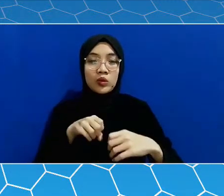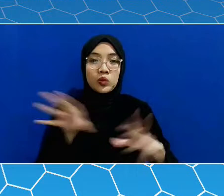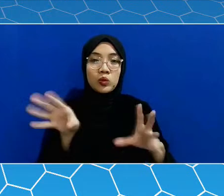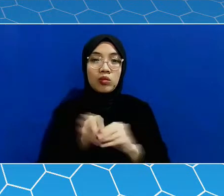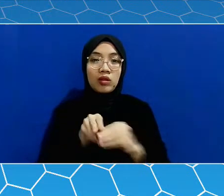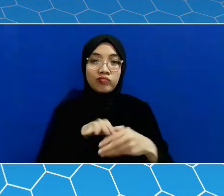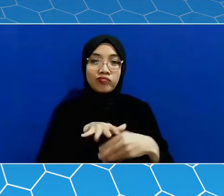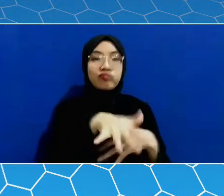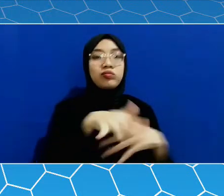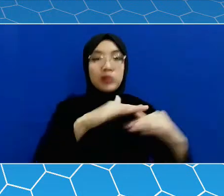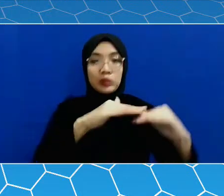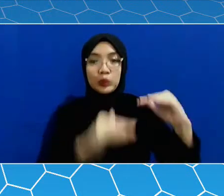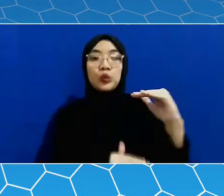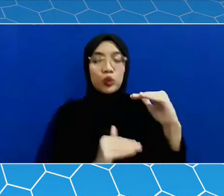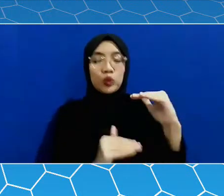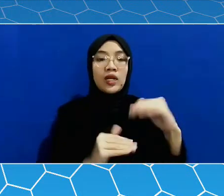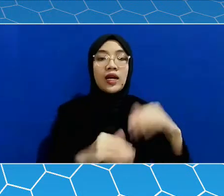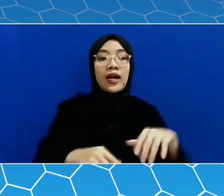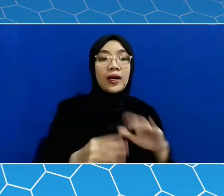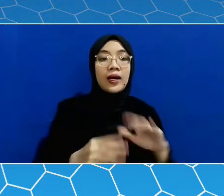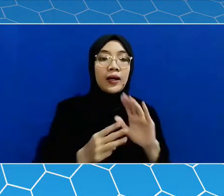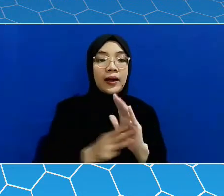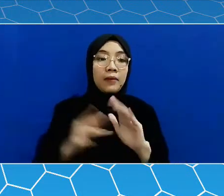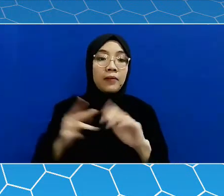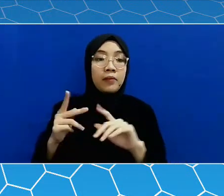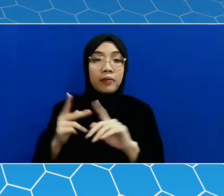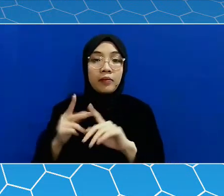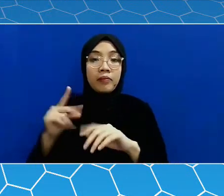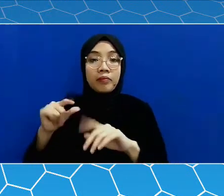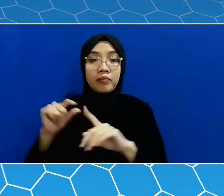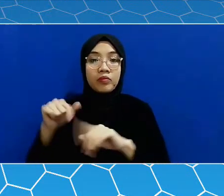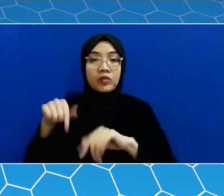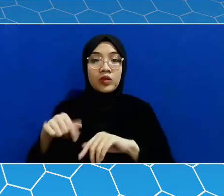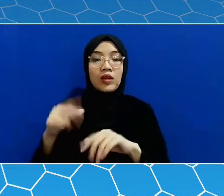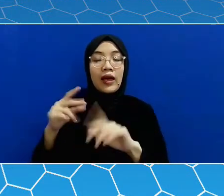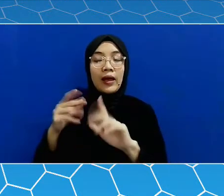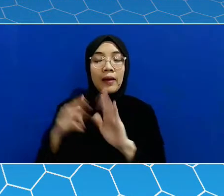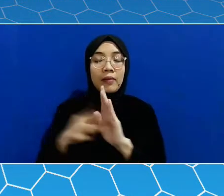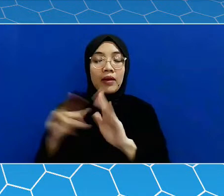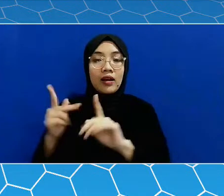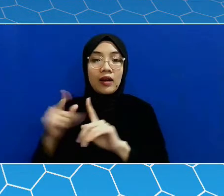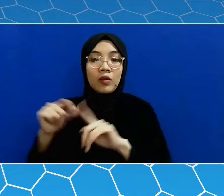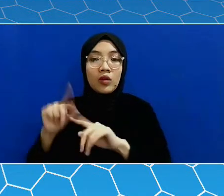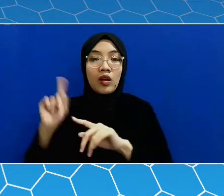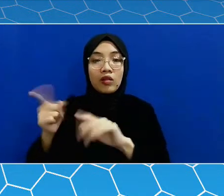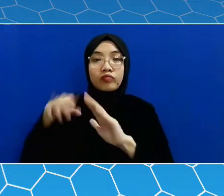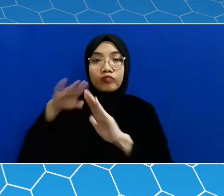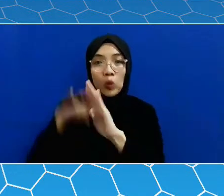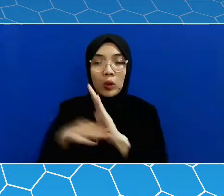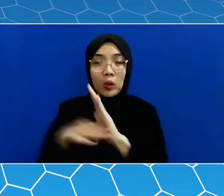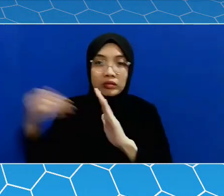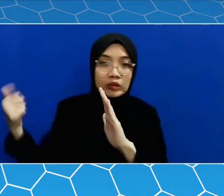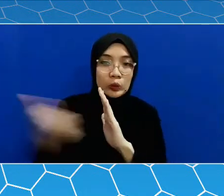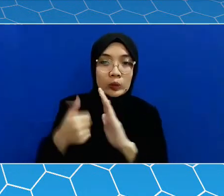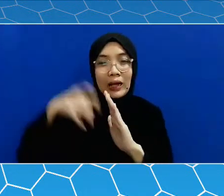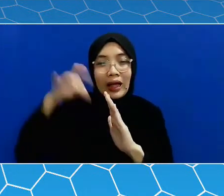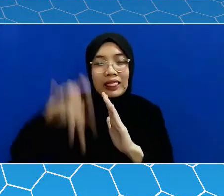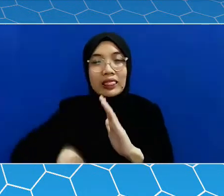hospital, huge ventilation, strict screening protocol, and private emergency ward, intensive care, and in-ward in the hospital.